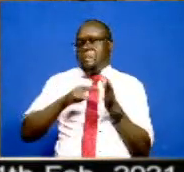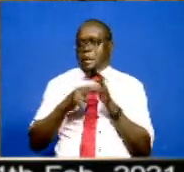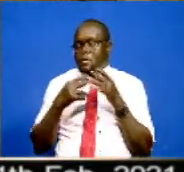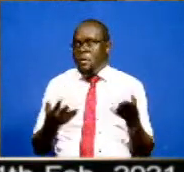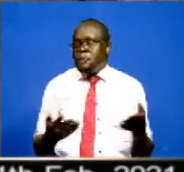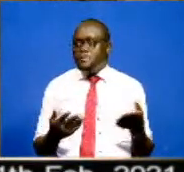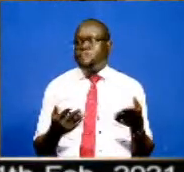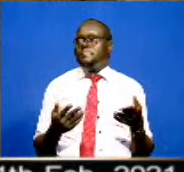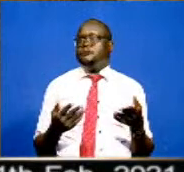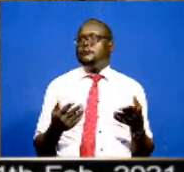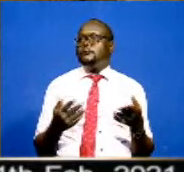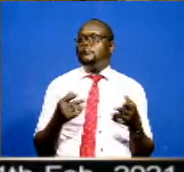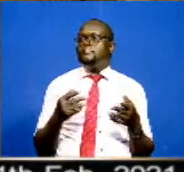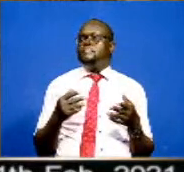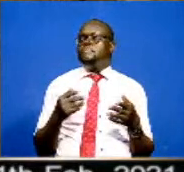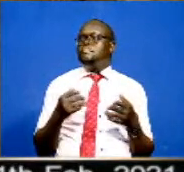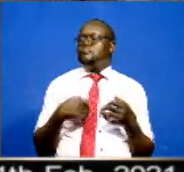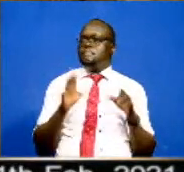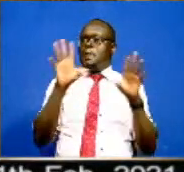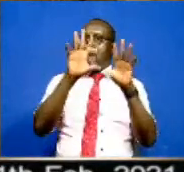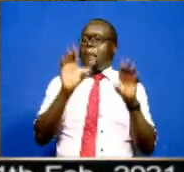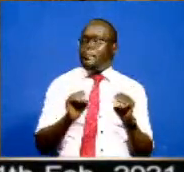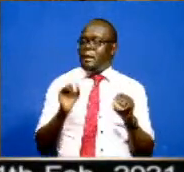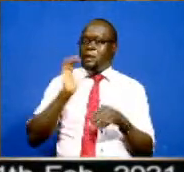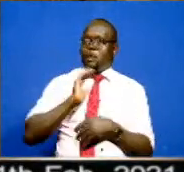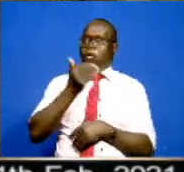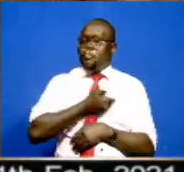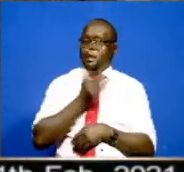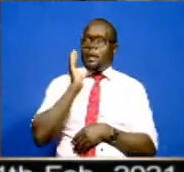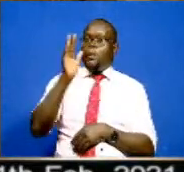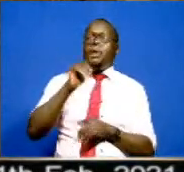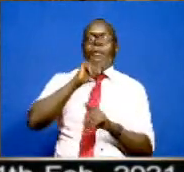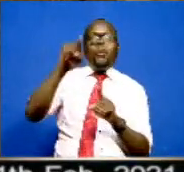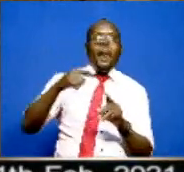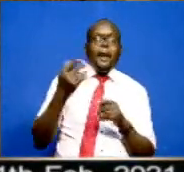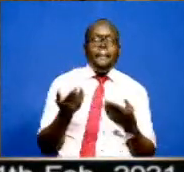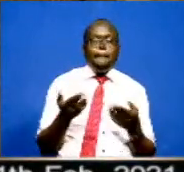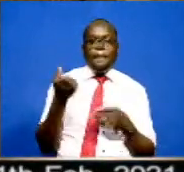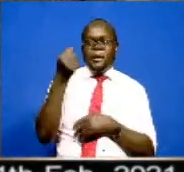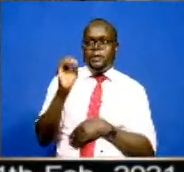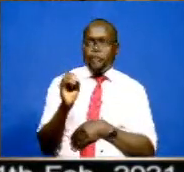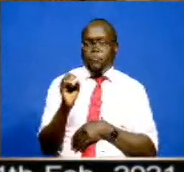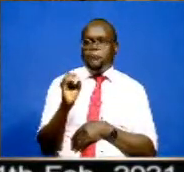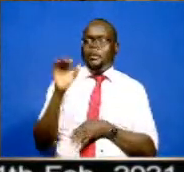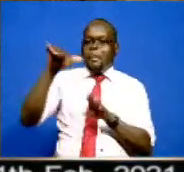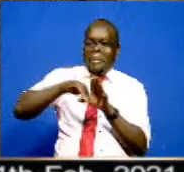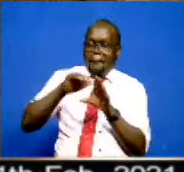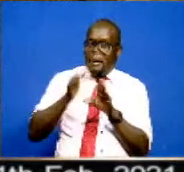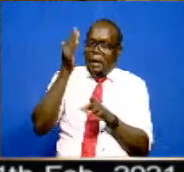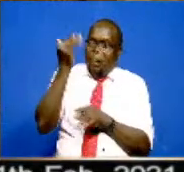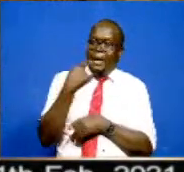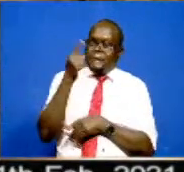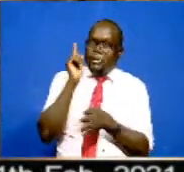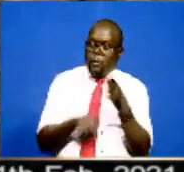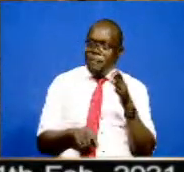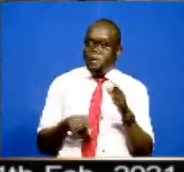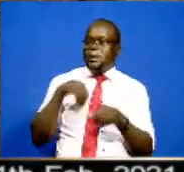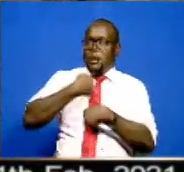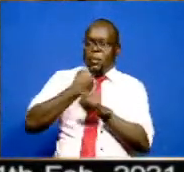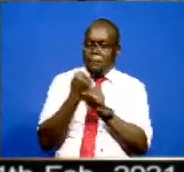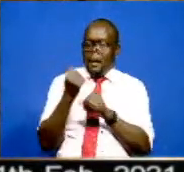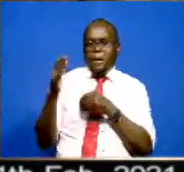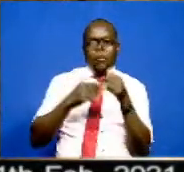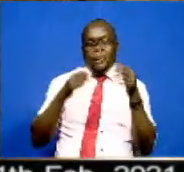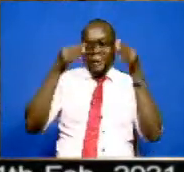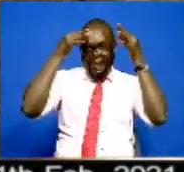then when do you have the Budget and Appropriations Committee? So, honorable members, that's why I said, even as you make whatever decisions